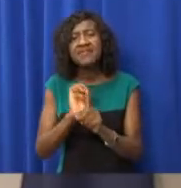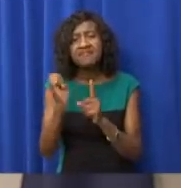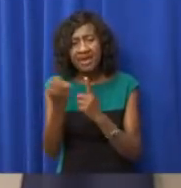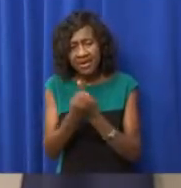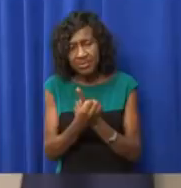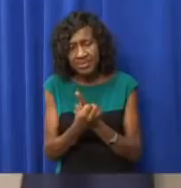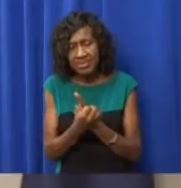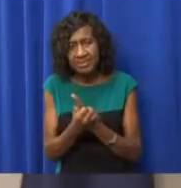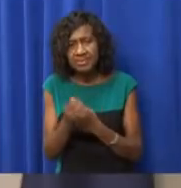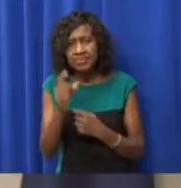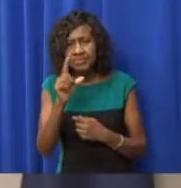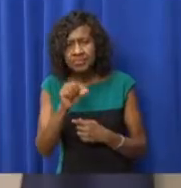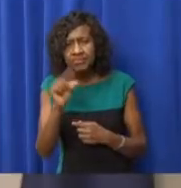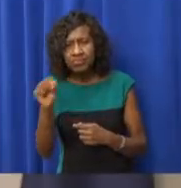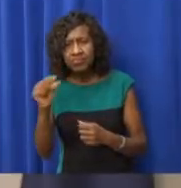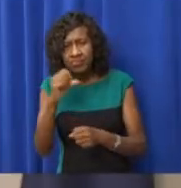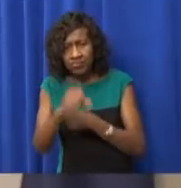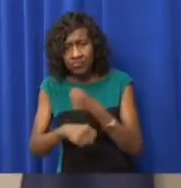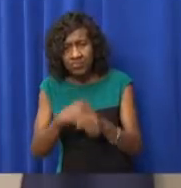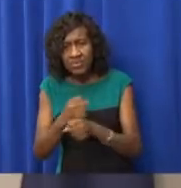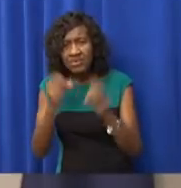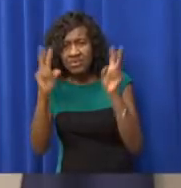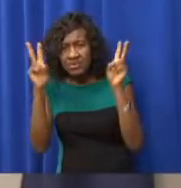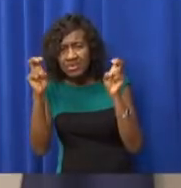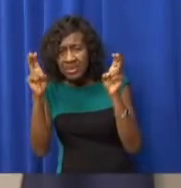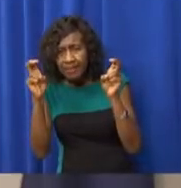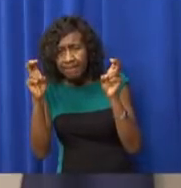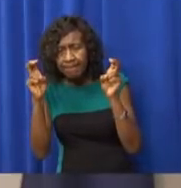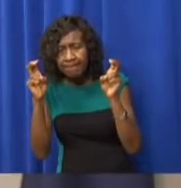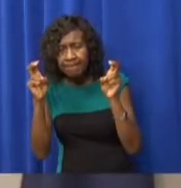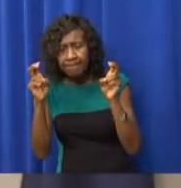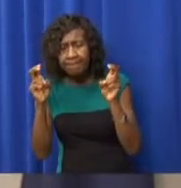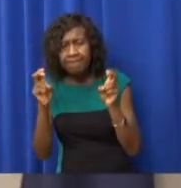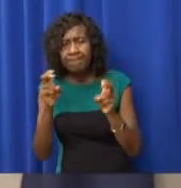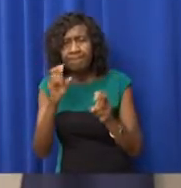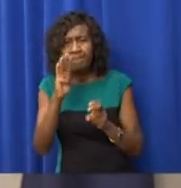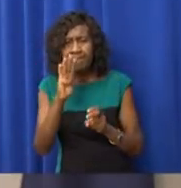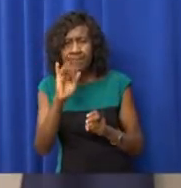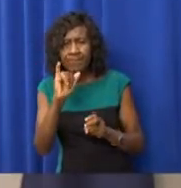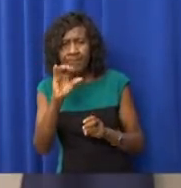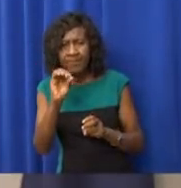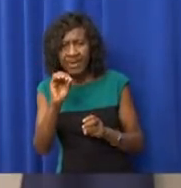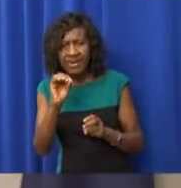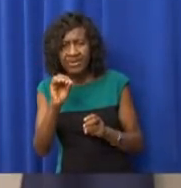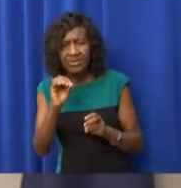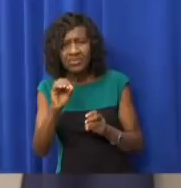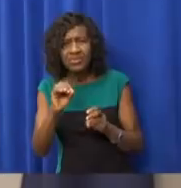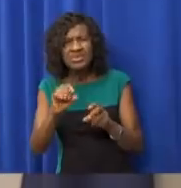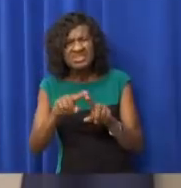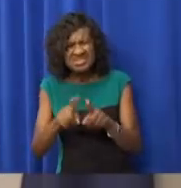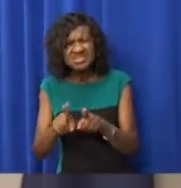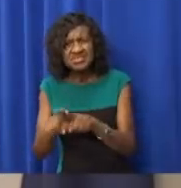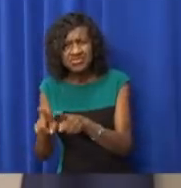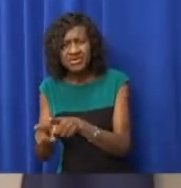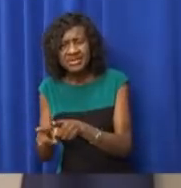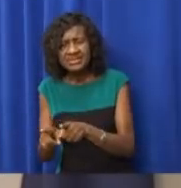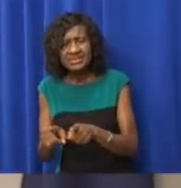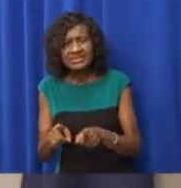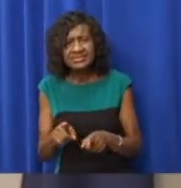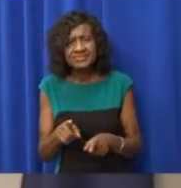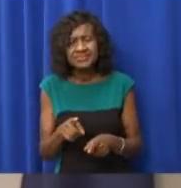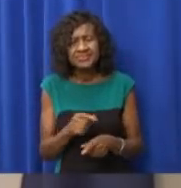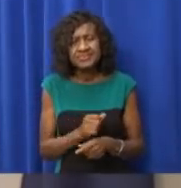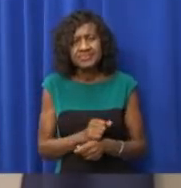is biodiversity, and as the organization writes, it is a concern that is both urgent and